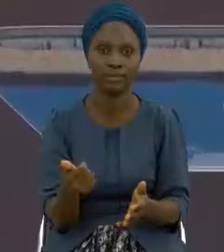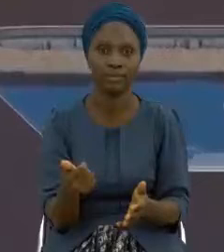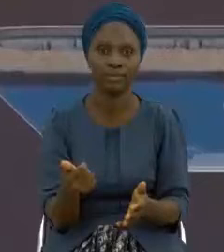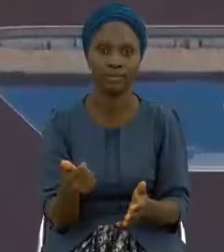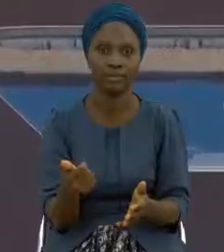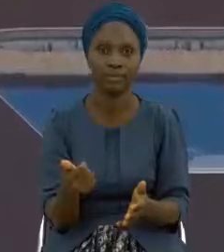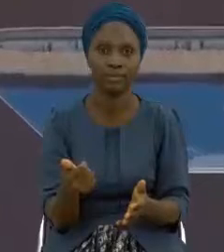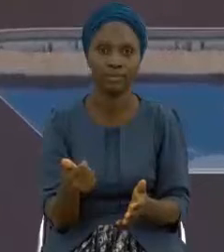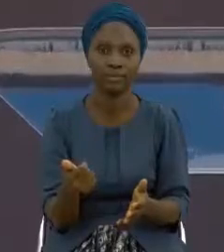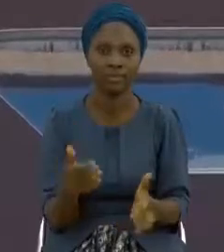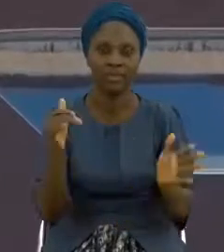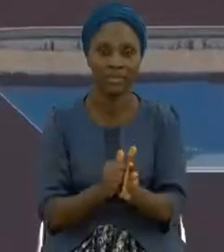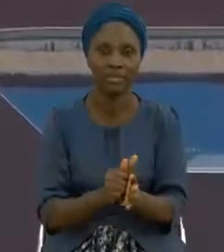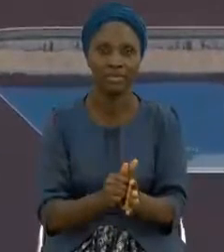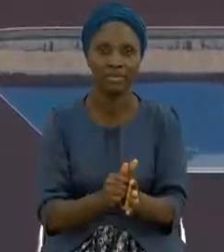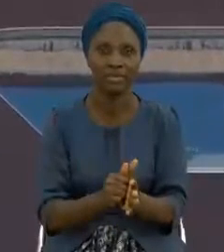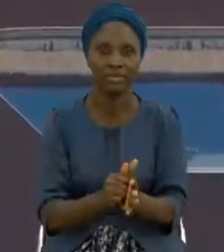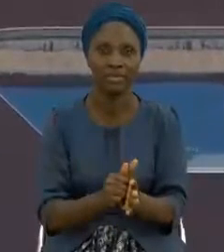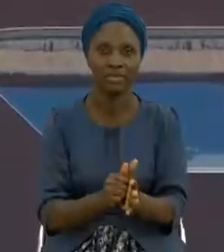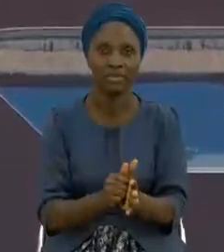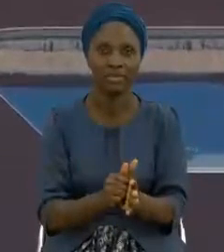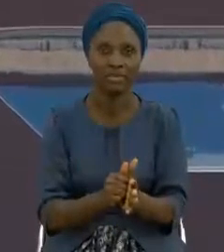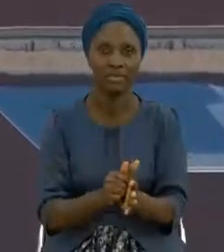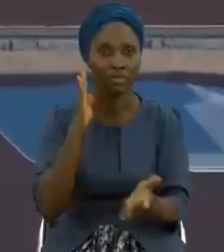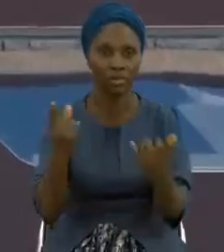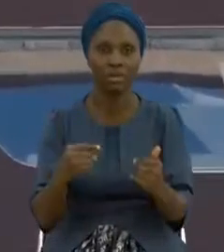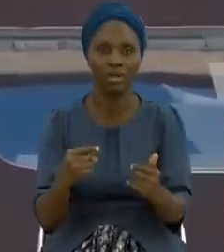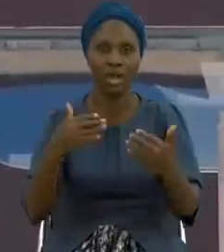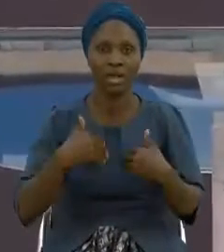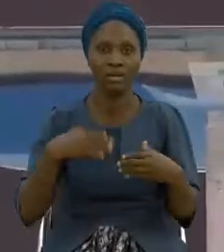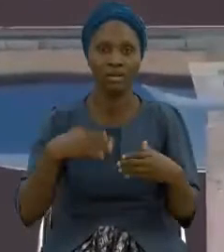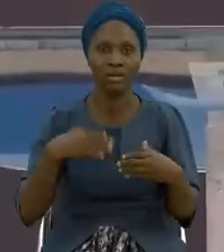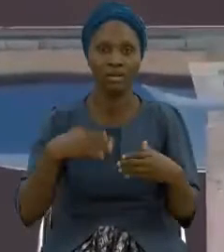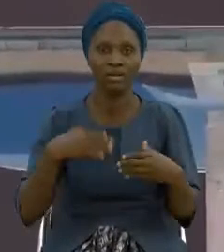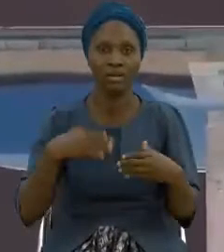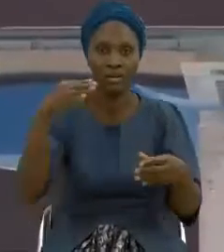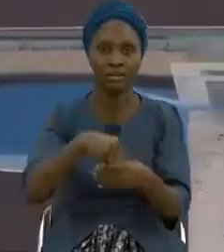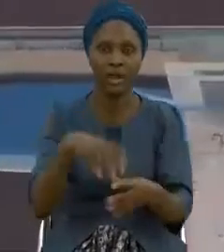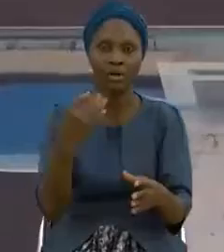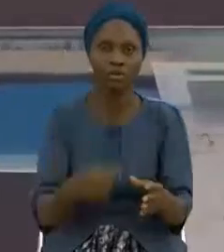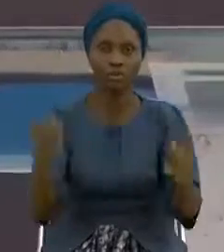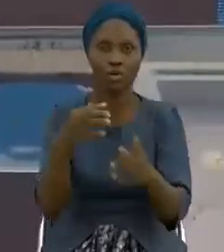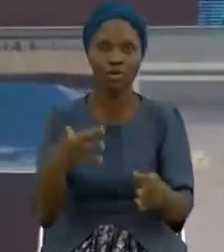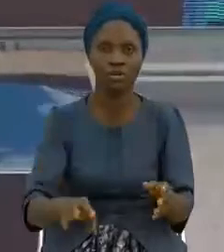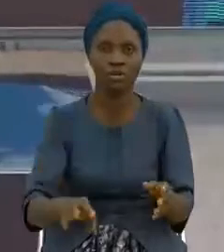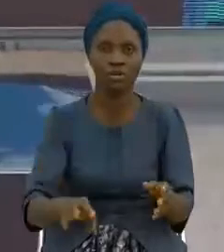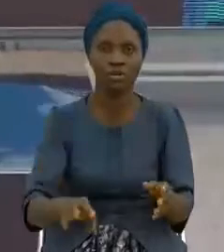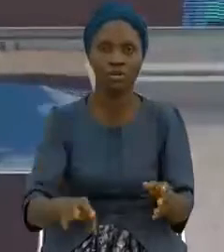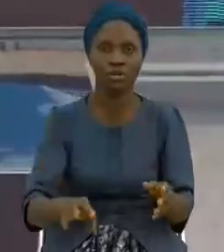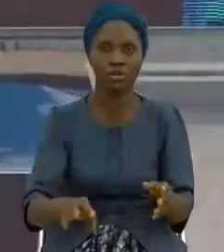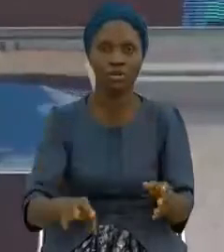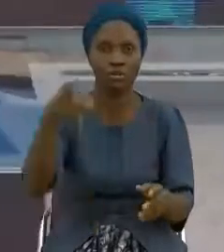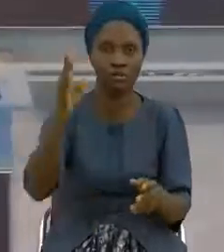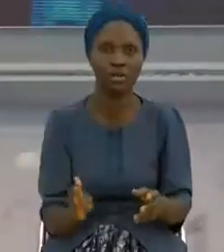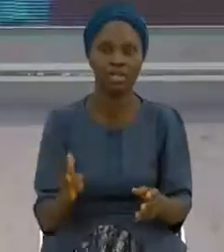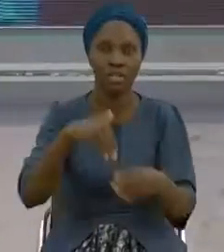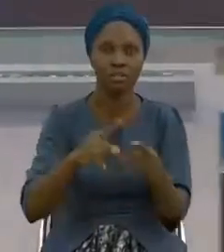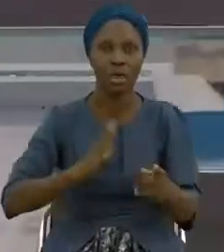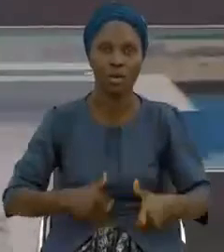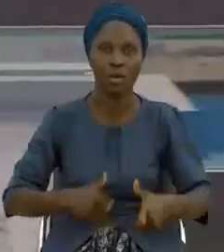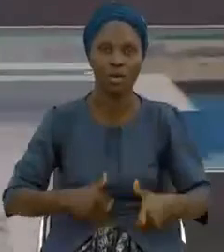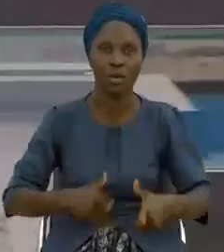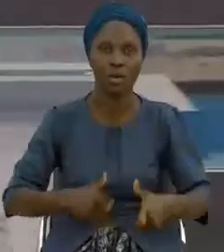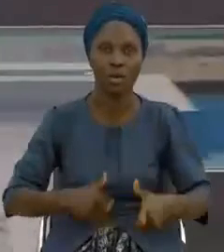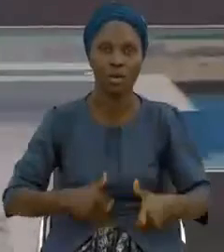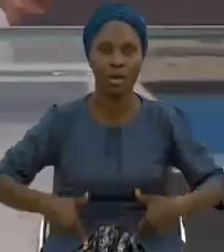An impact of the word of God is in our lives. And if I